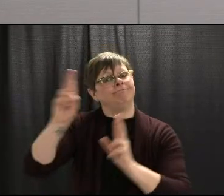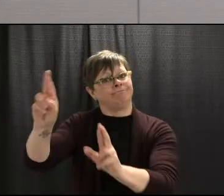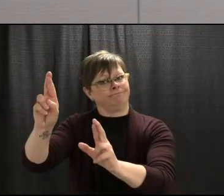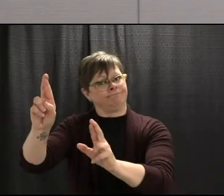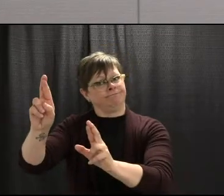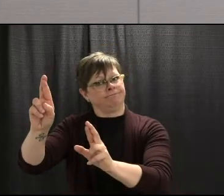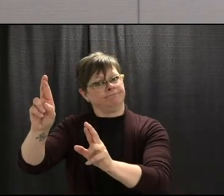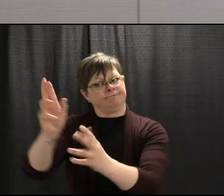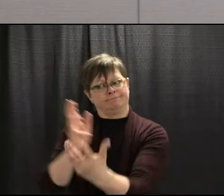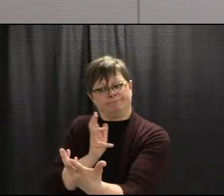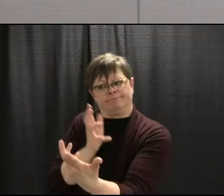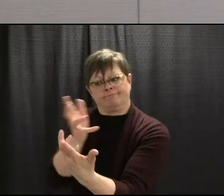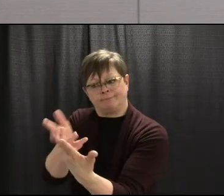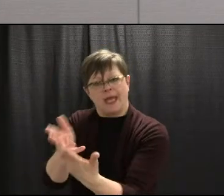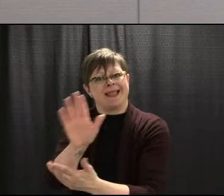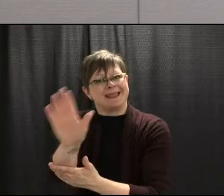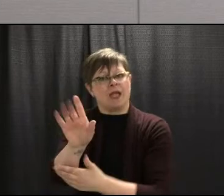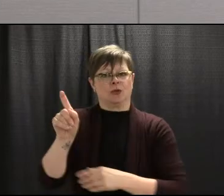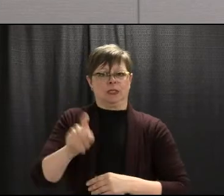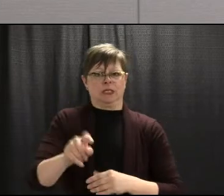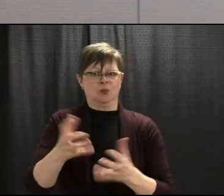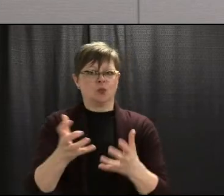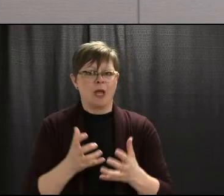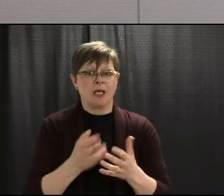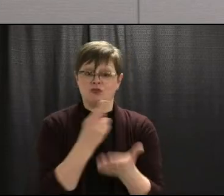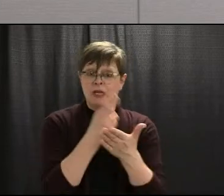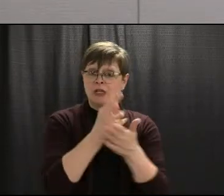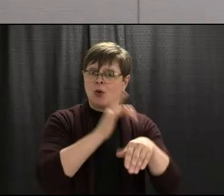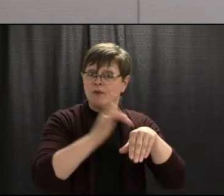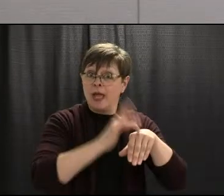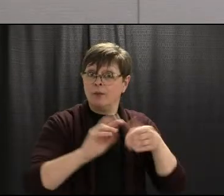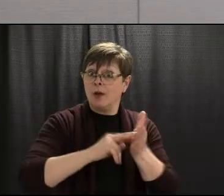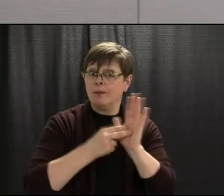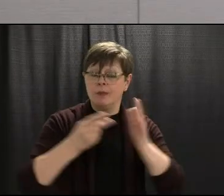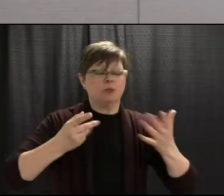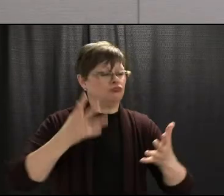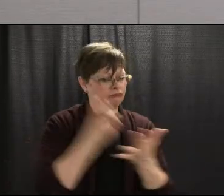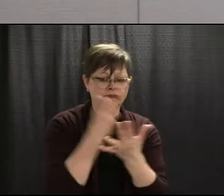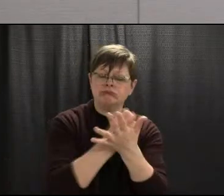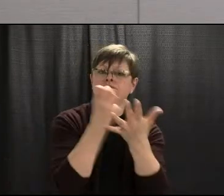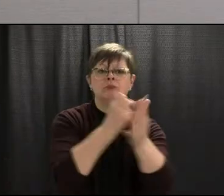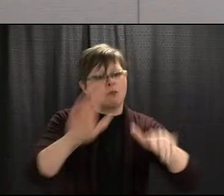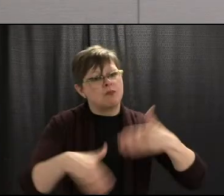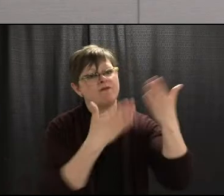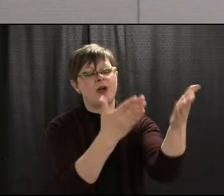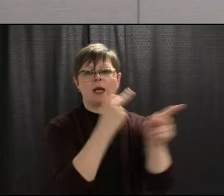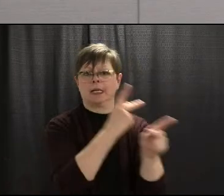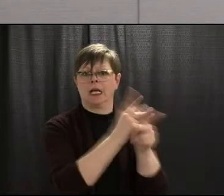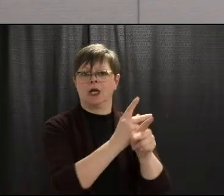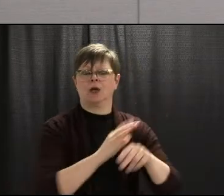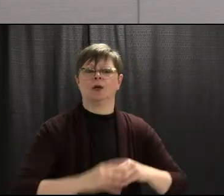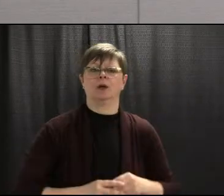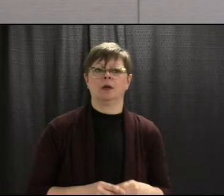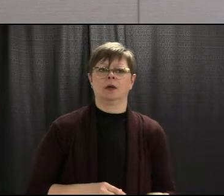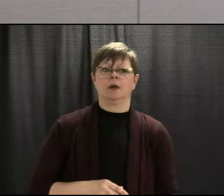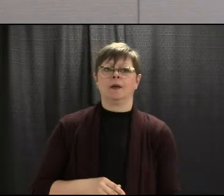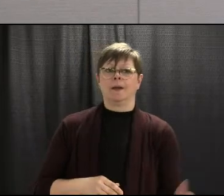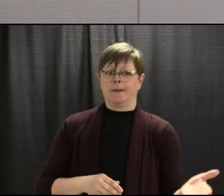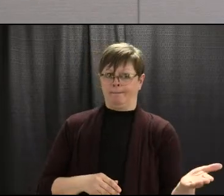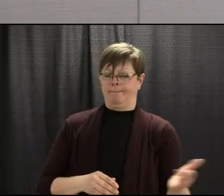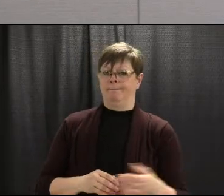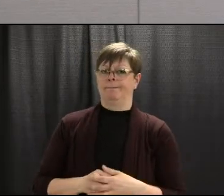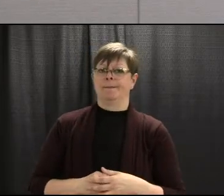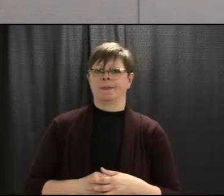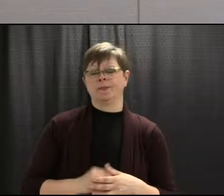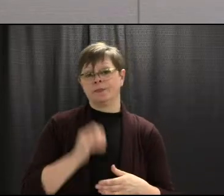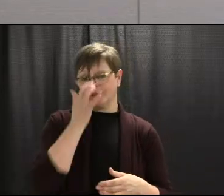we need to make sure that we are using what resources are available to continue to provide care. Governments have been pretty,